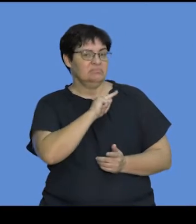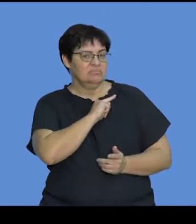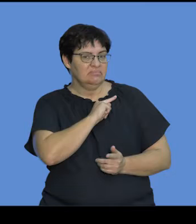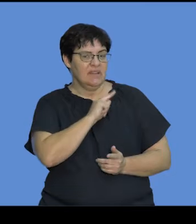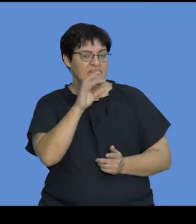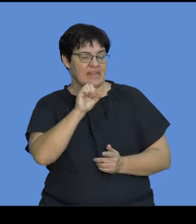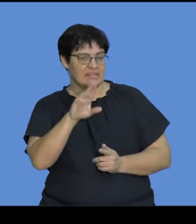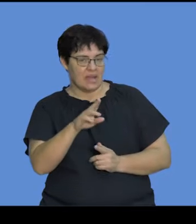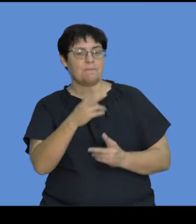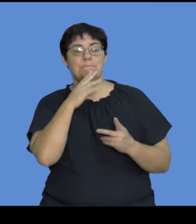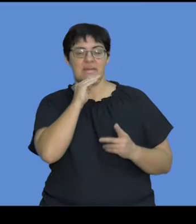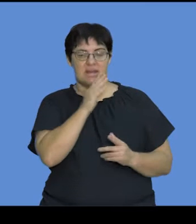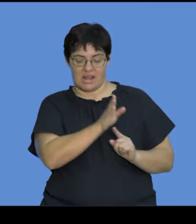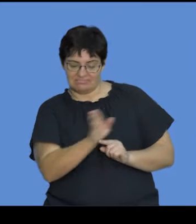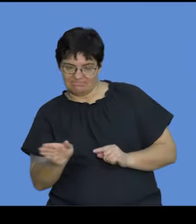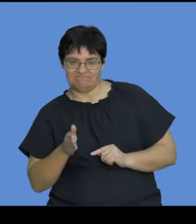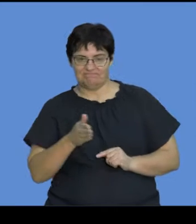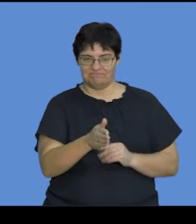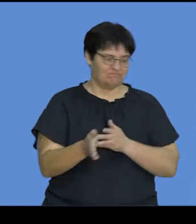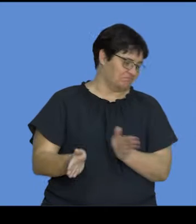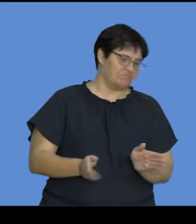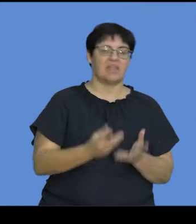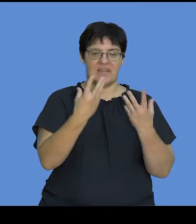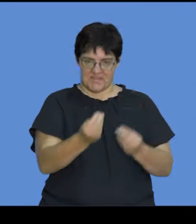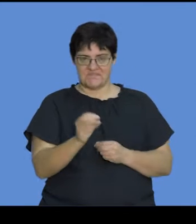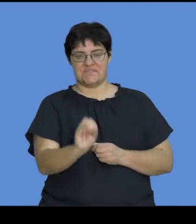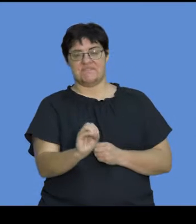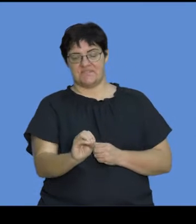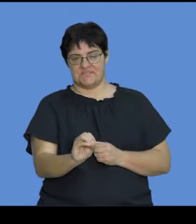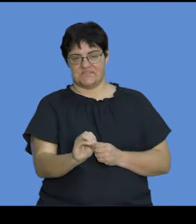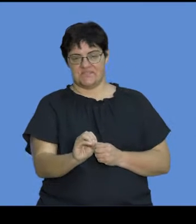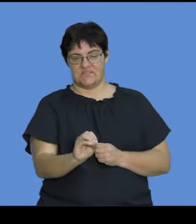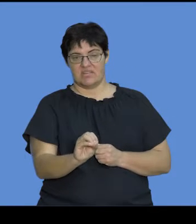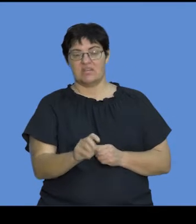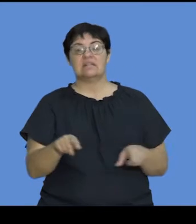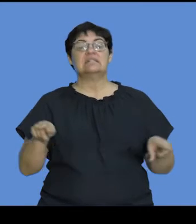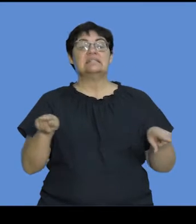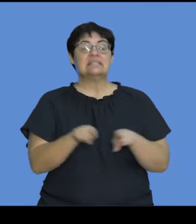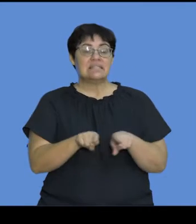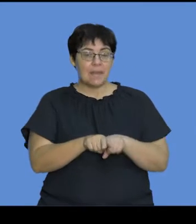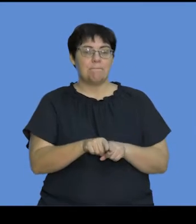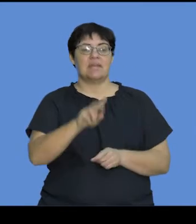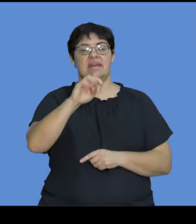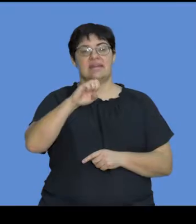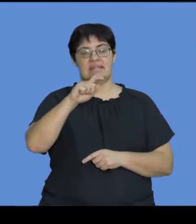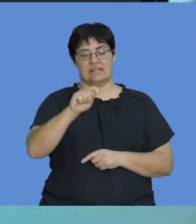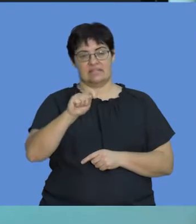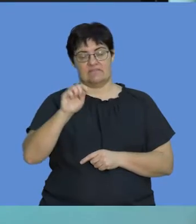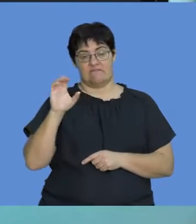Because it's a vector, it has a direction. That direction is the same as the net